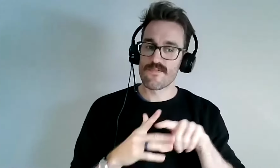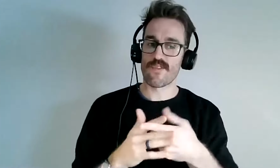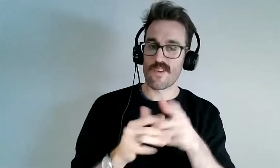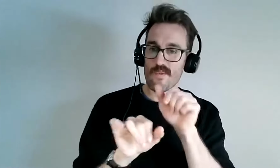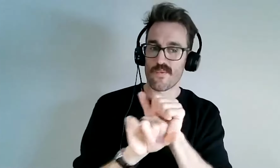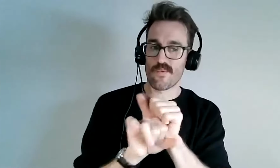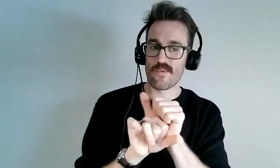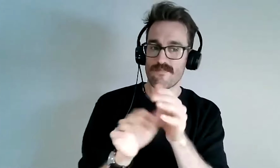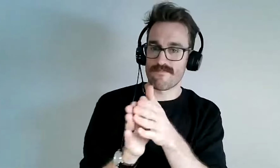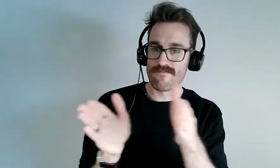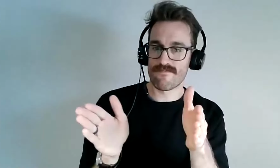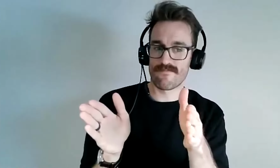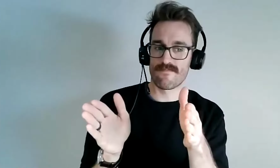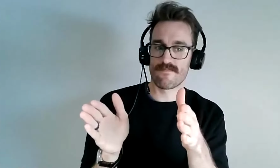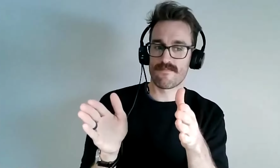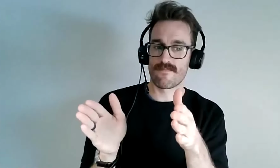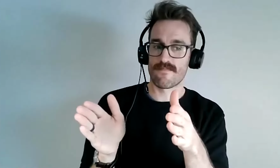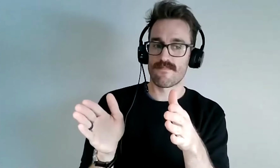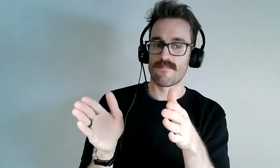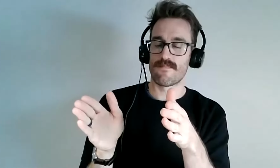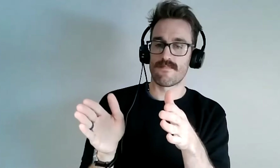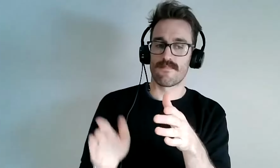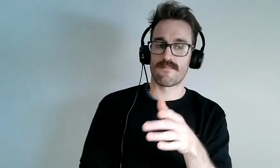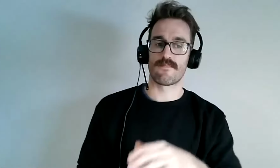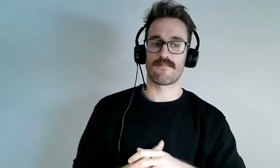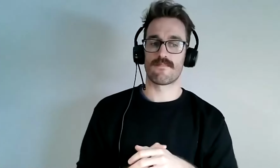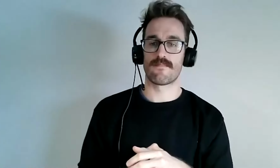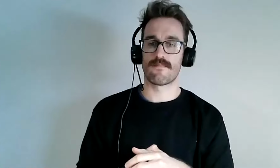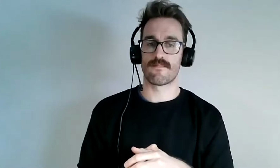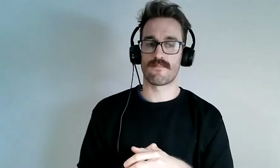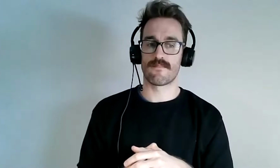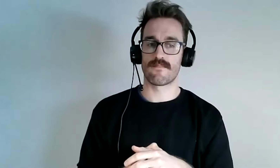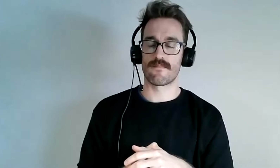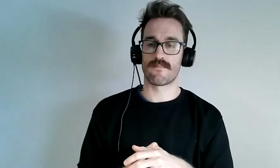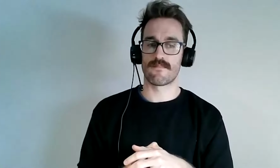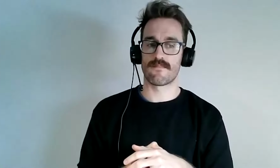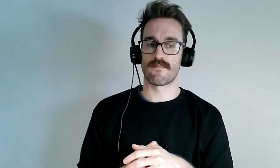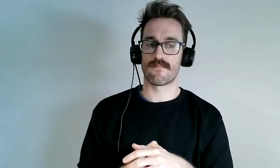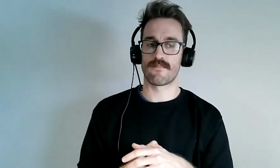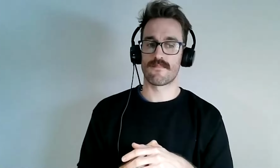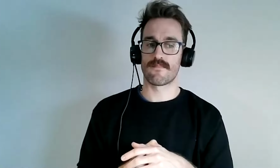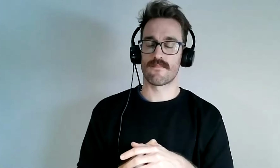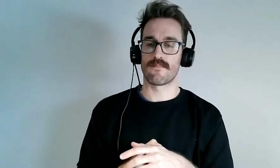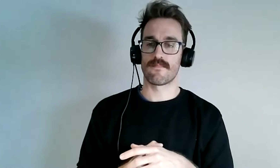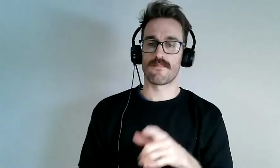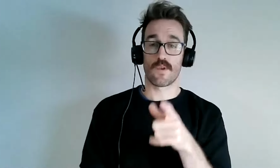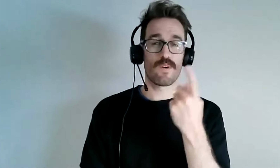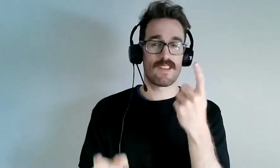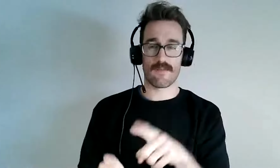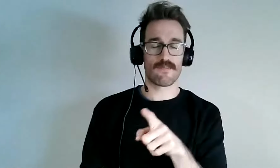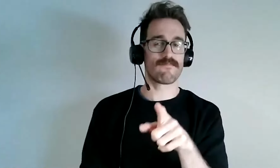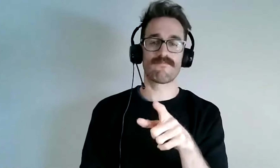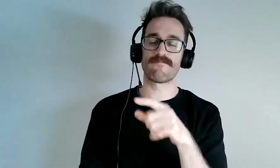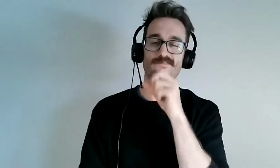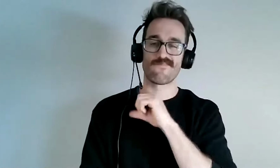was a question around intergenerational solidarity. Becomes a challenge when, on one hand, there's elder abuse, and on the other